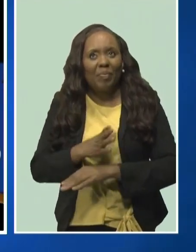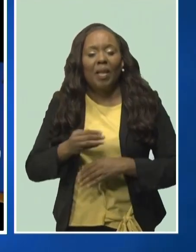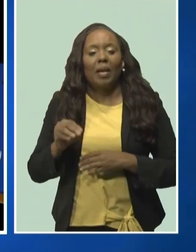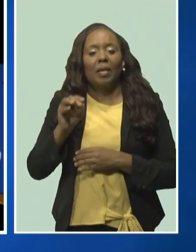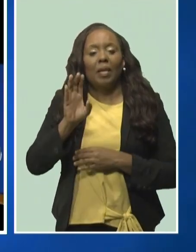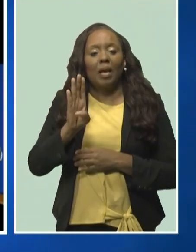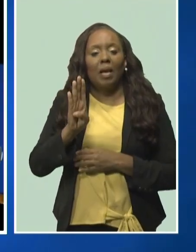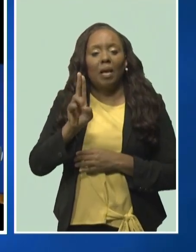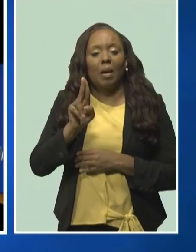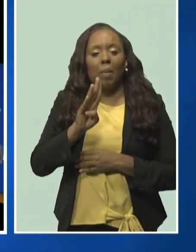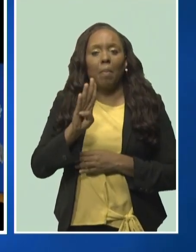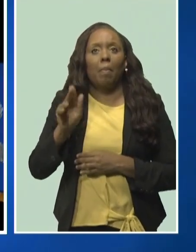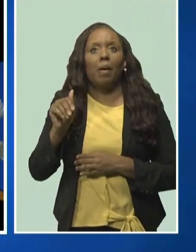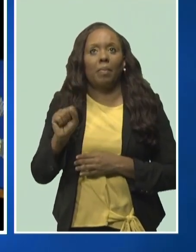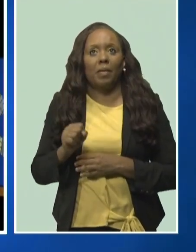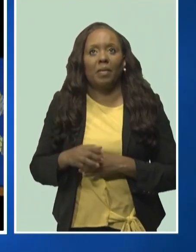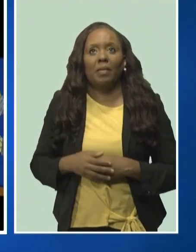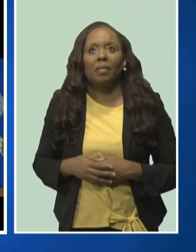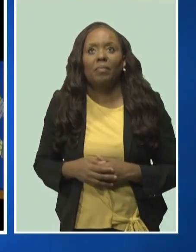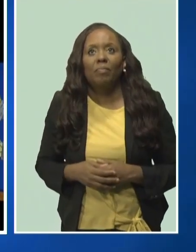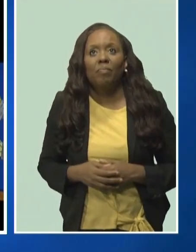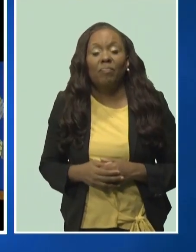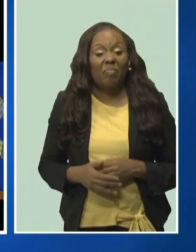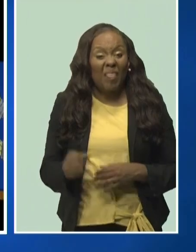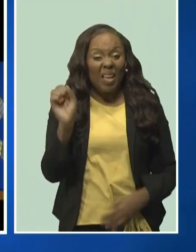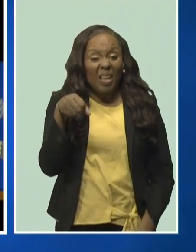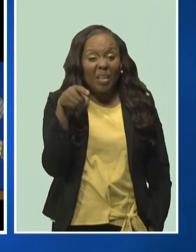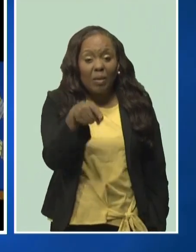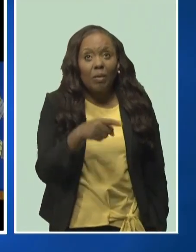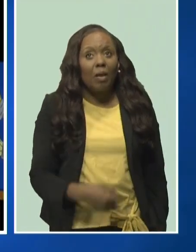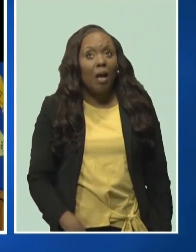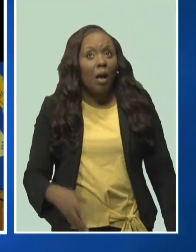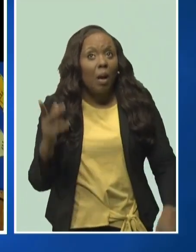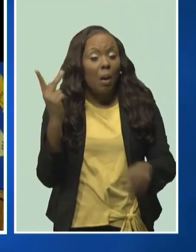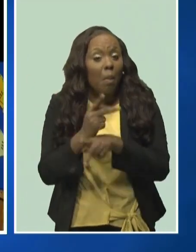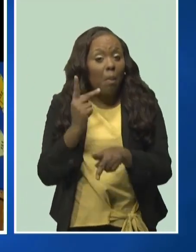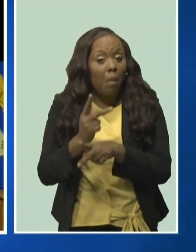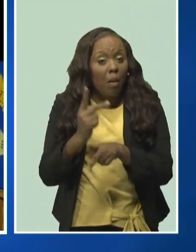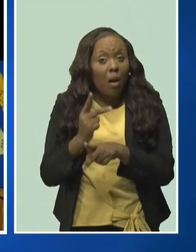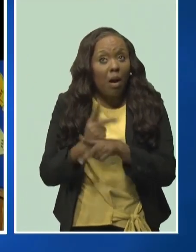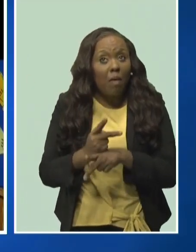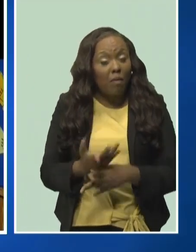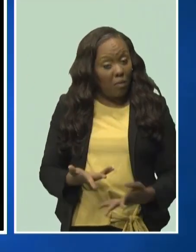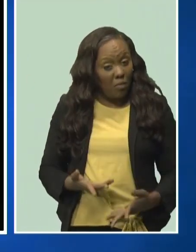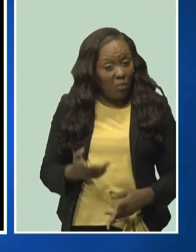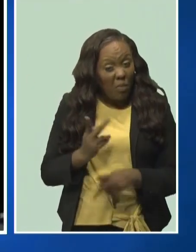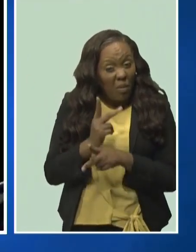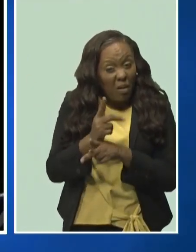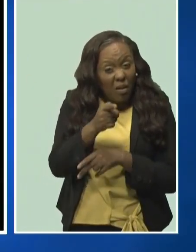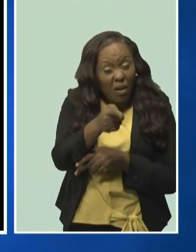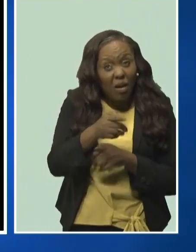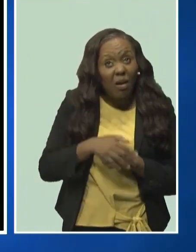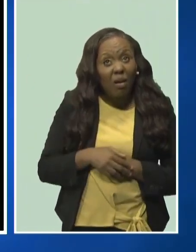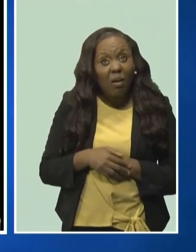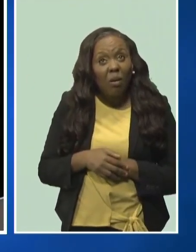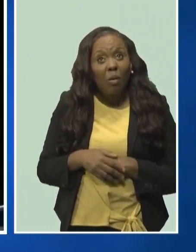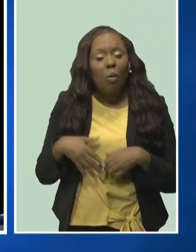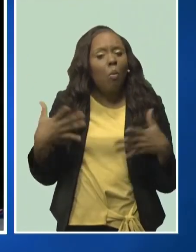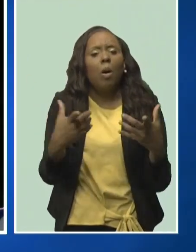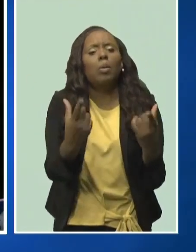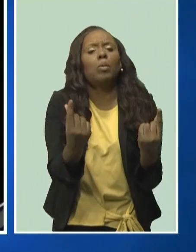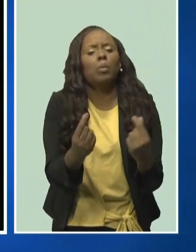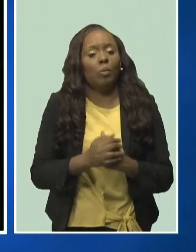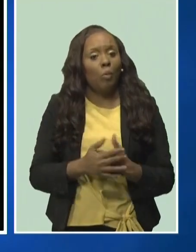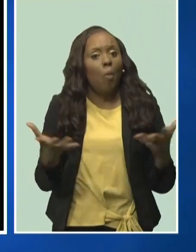Bubba's, did this. Yes, you. So be careful what you show. The things you do and